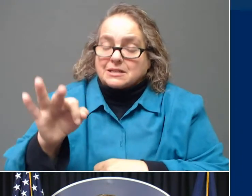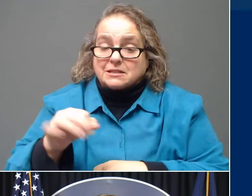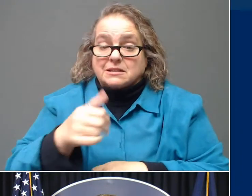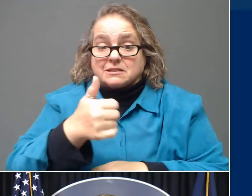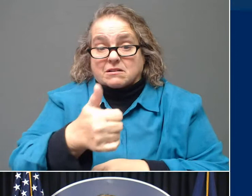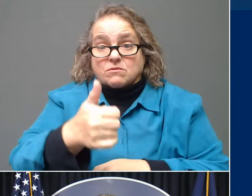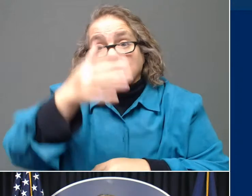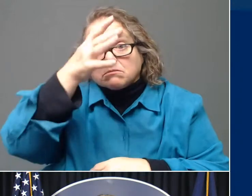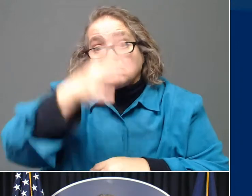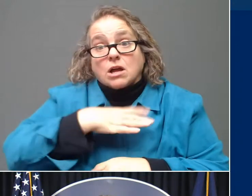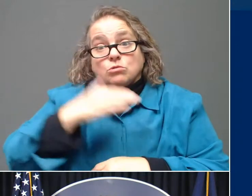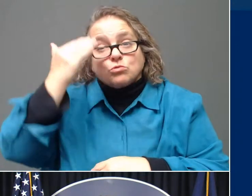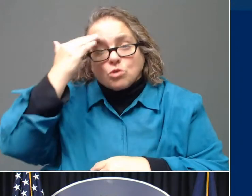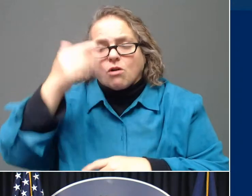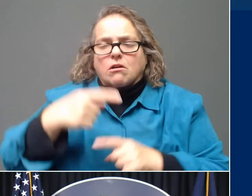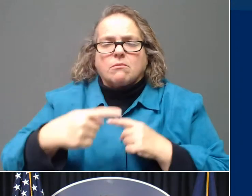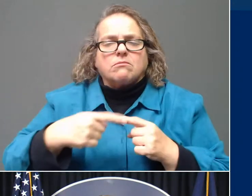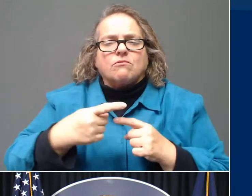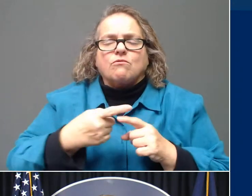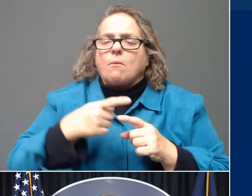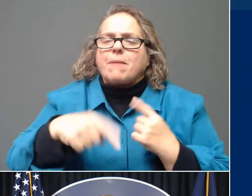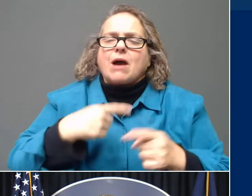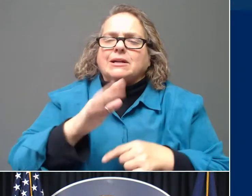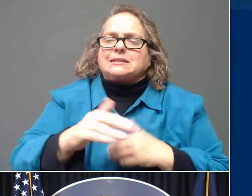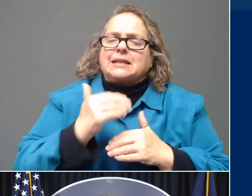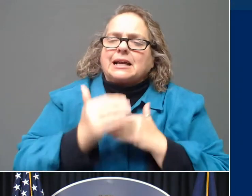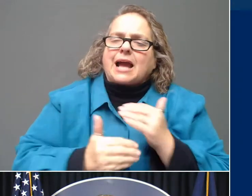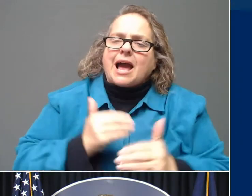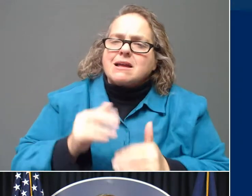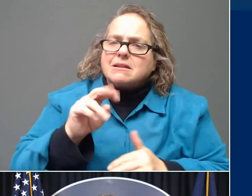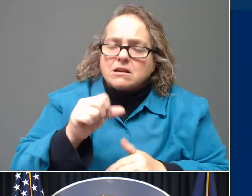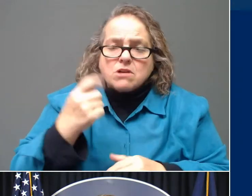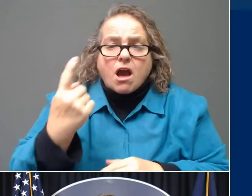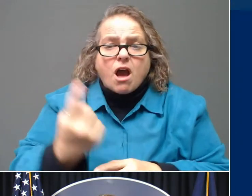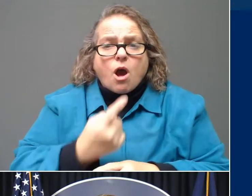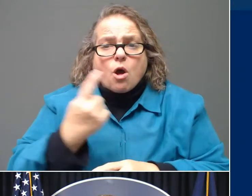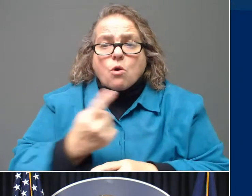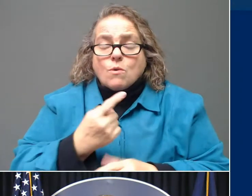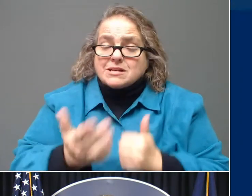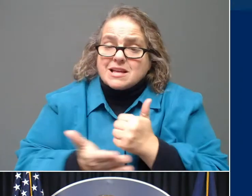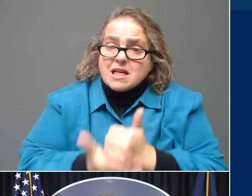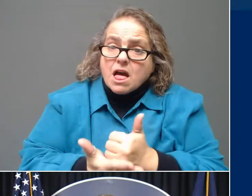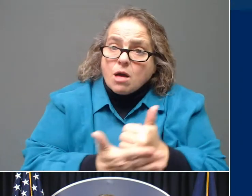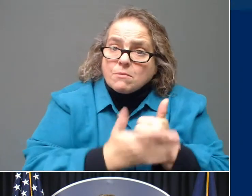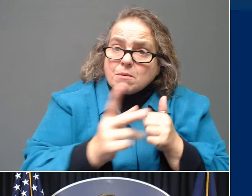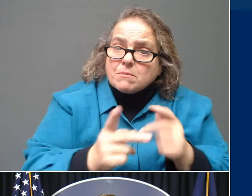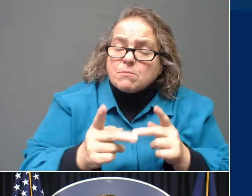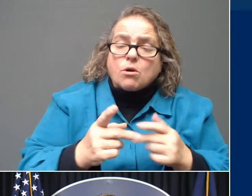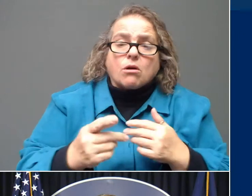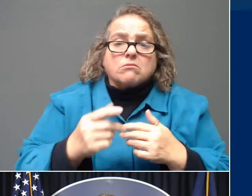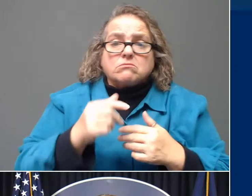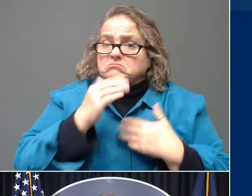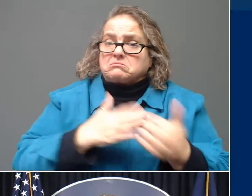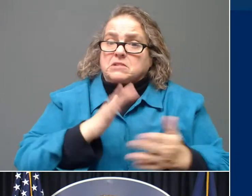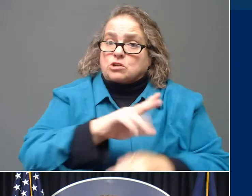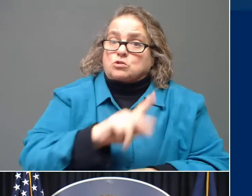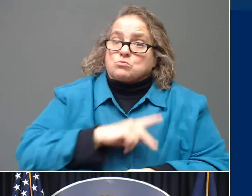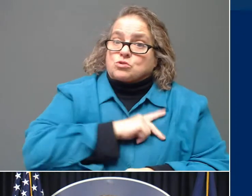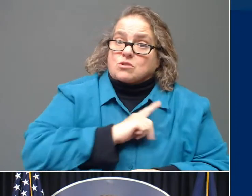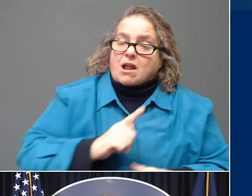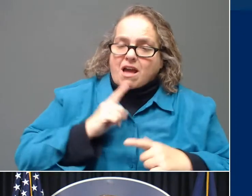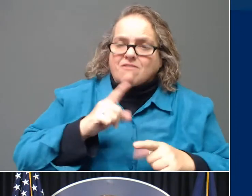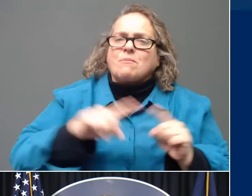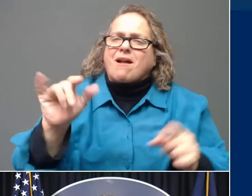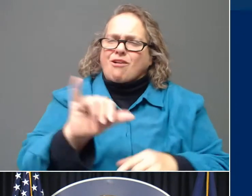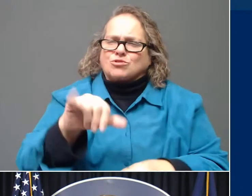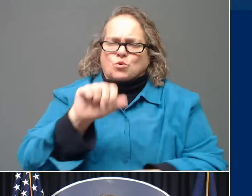his kindness. He always went out of the way to help those in need, not only in his personal life, but through his work. An example of